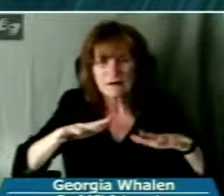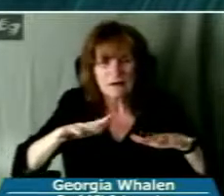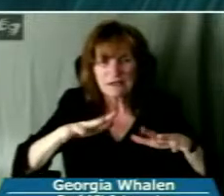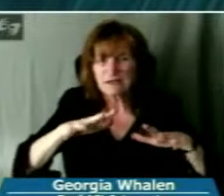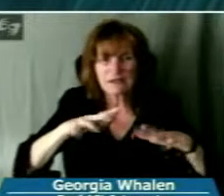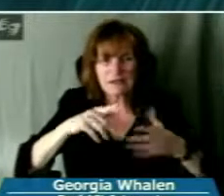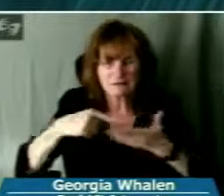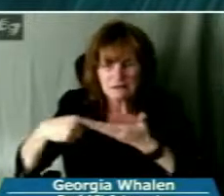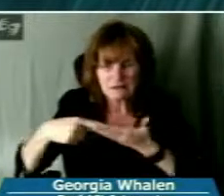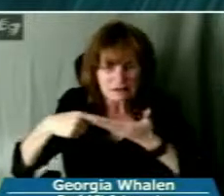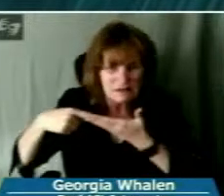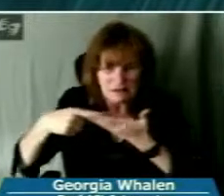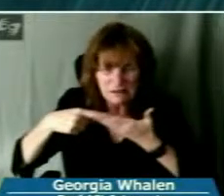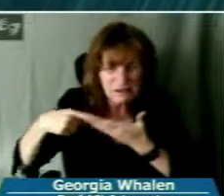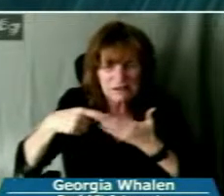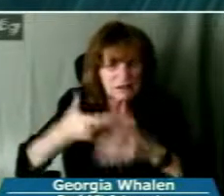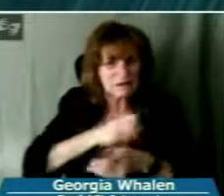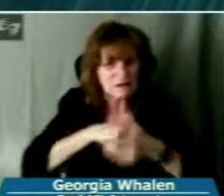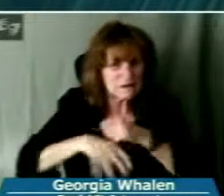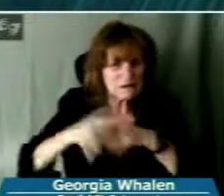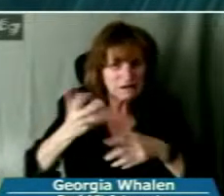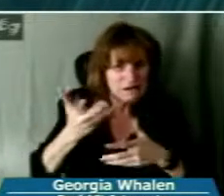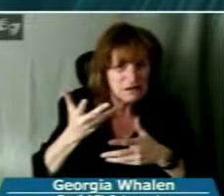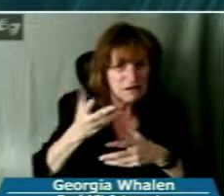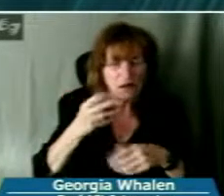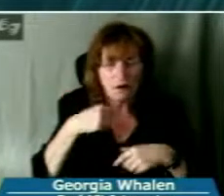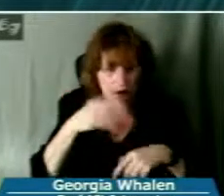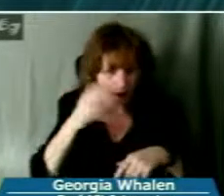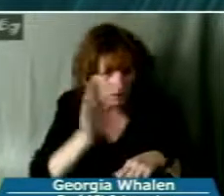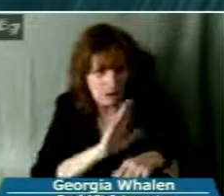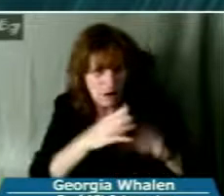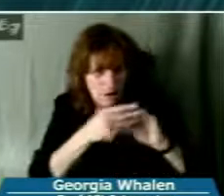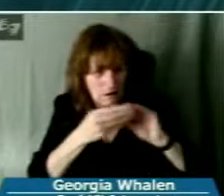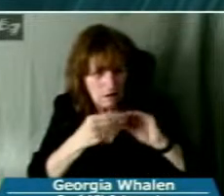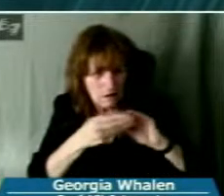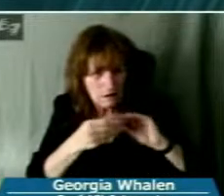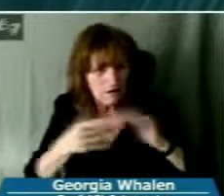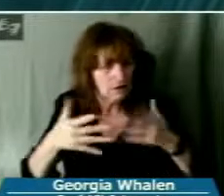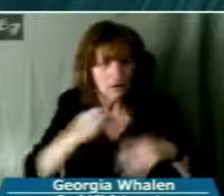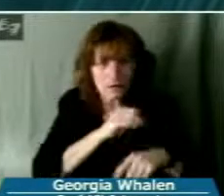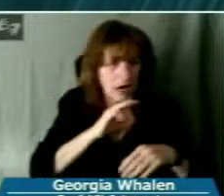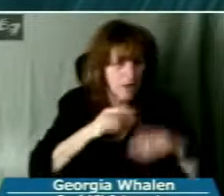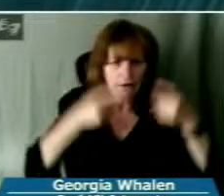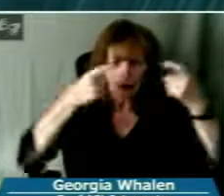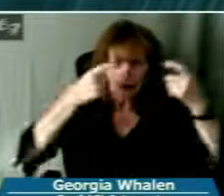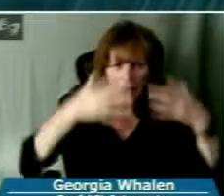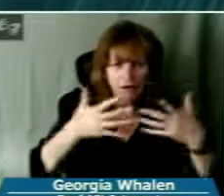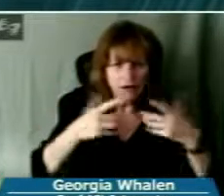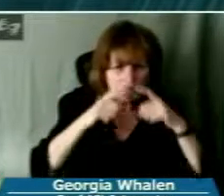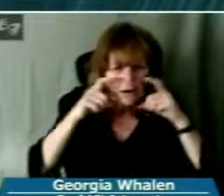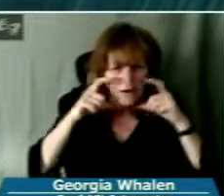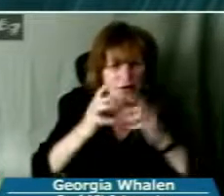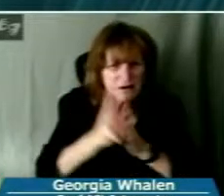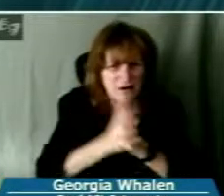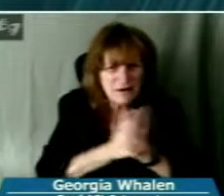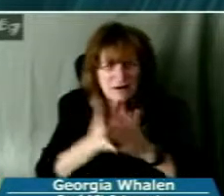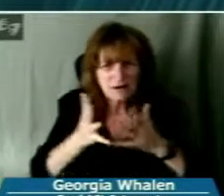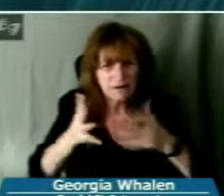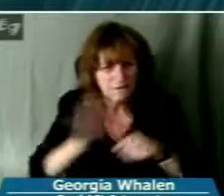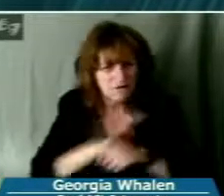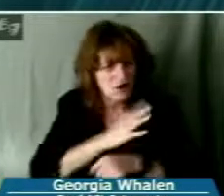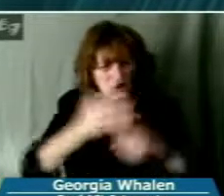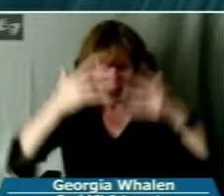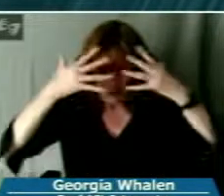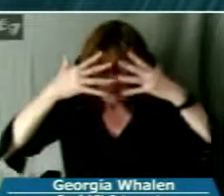consultations, listening very closely to those who are on the ground, fully donning PPE and working in the Rosslyn, the